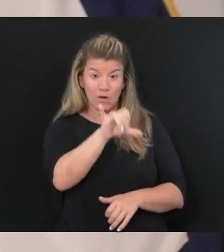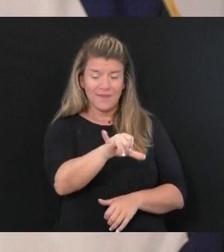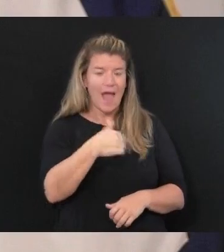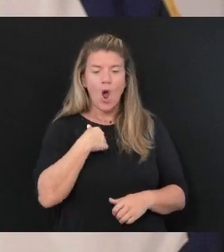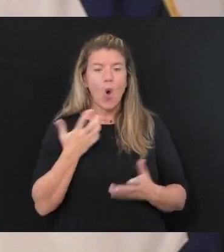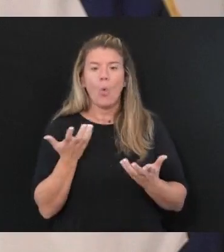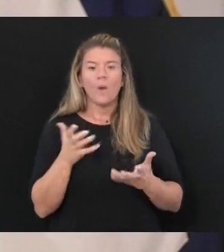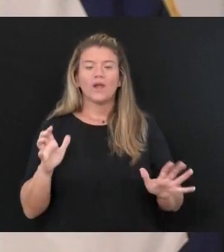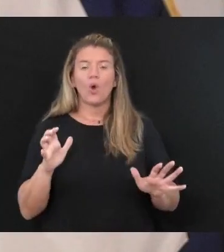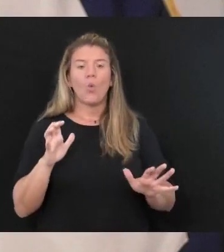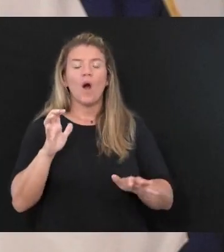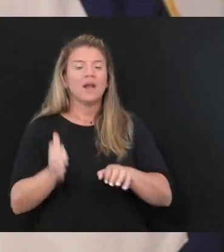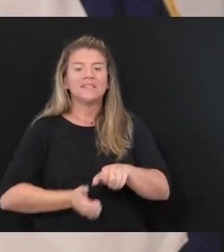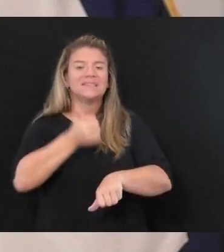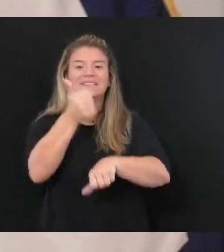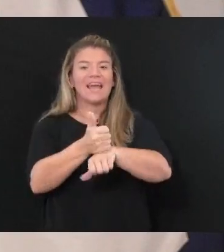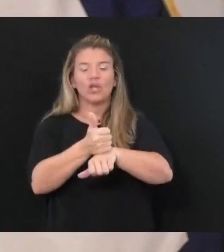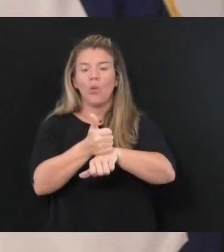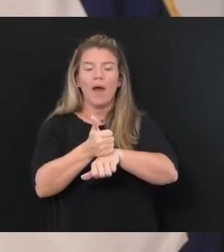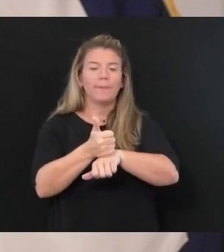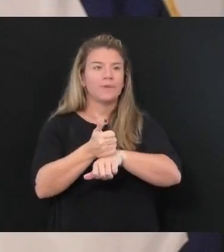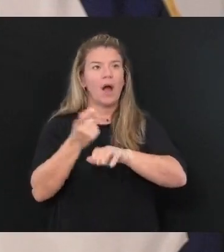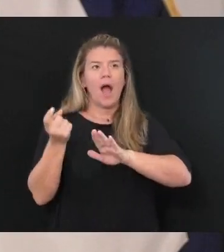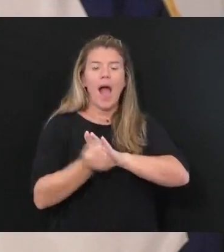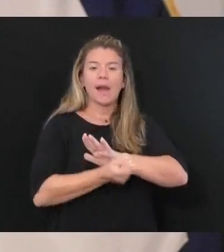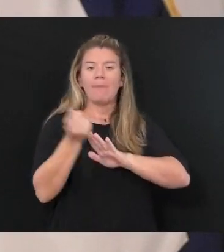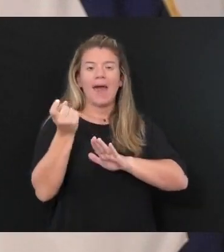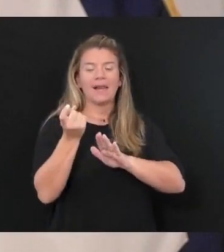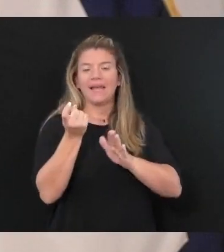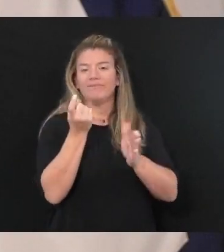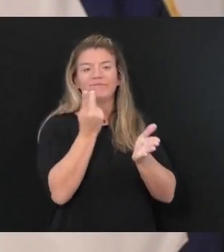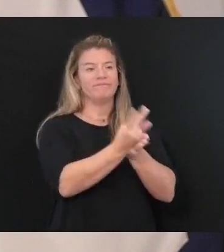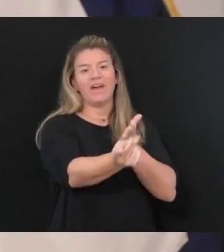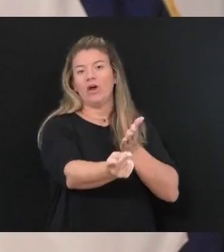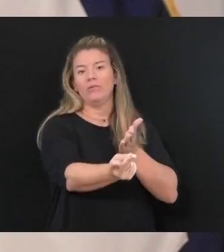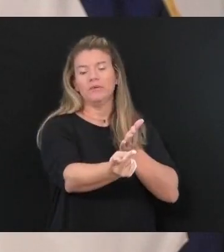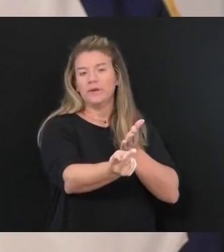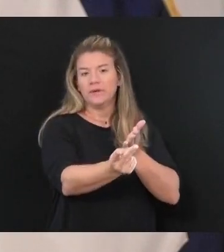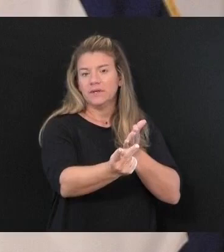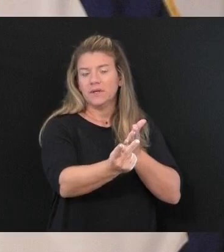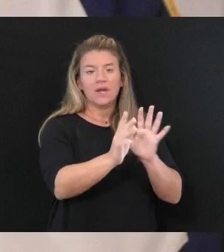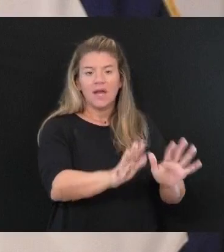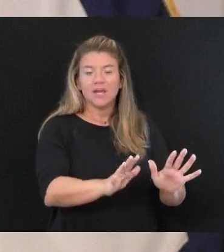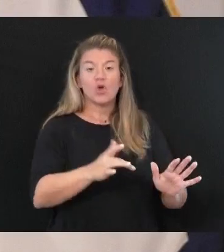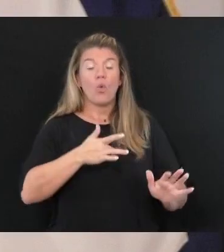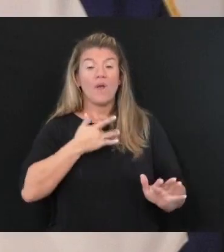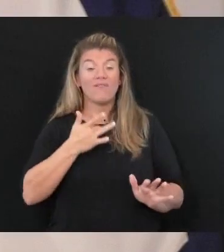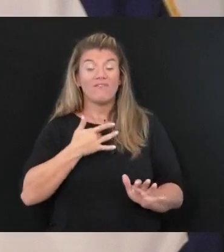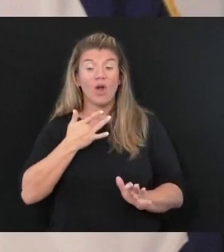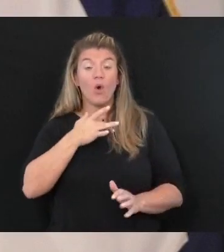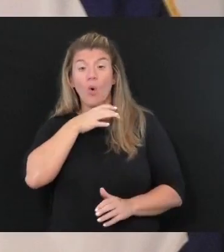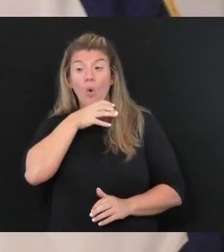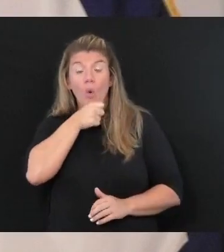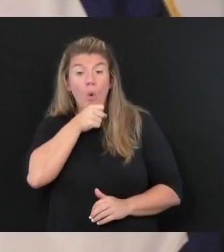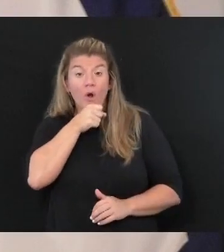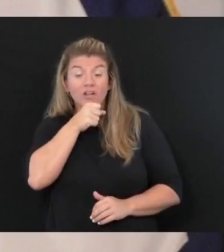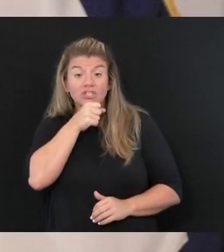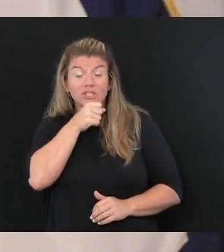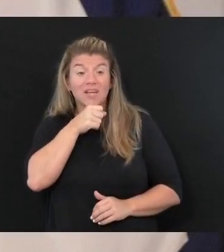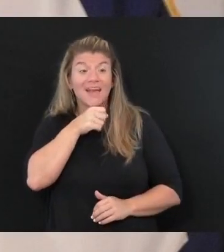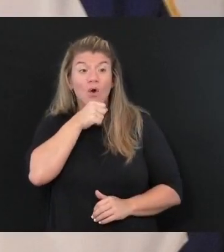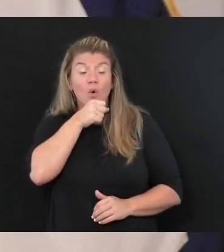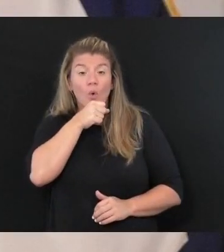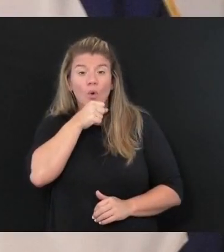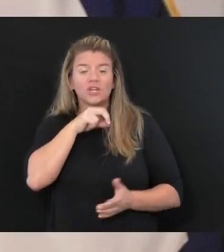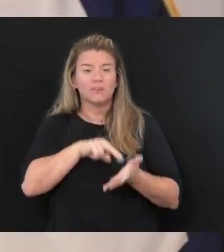set you up for automatic failure. And we think if you're in the orange, you've got to get yourself out